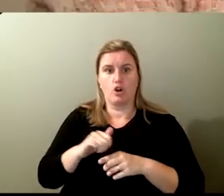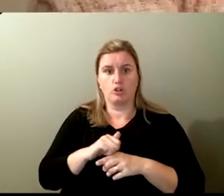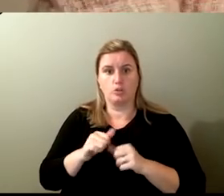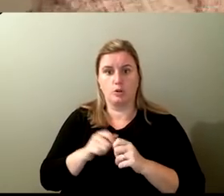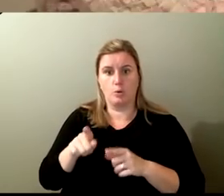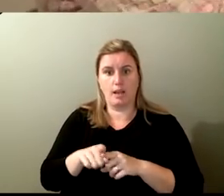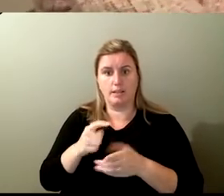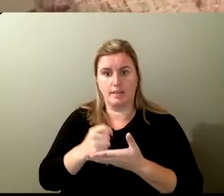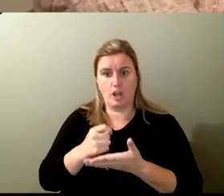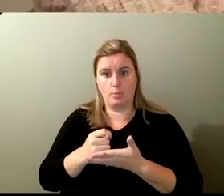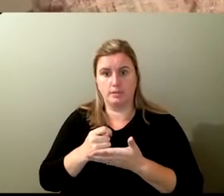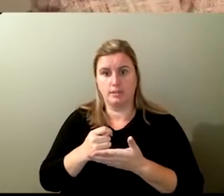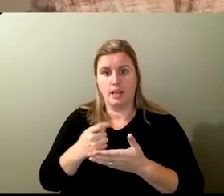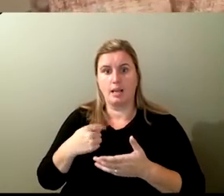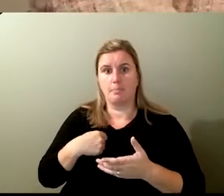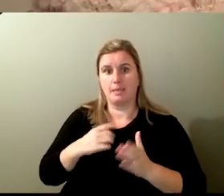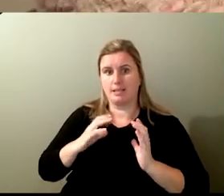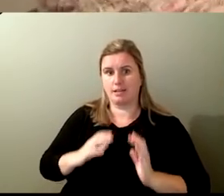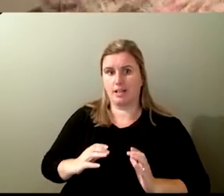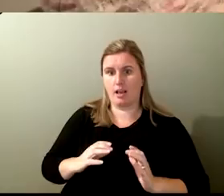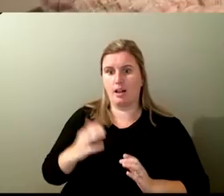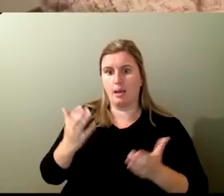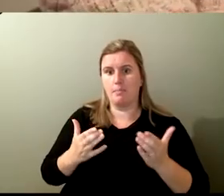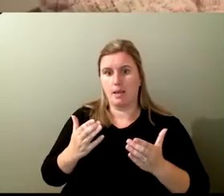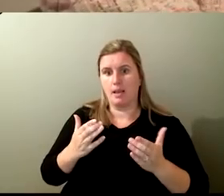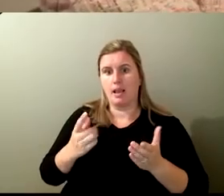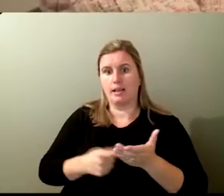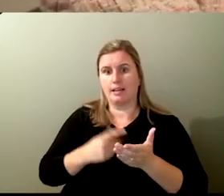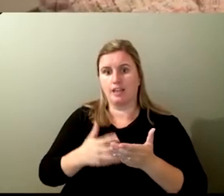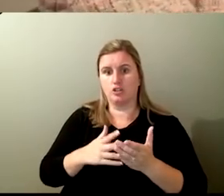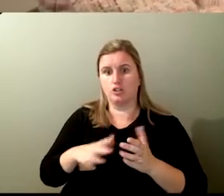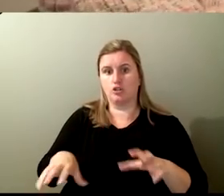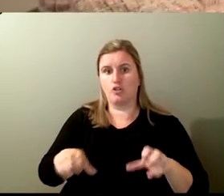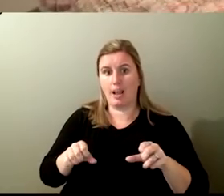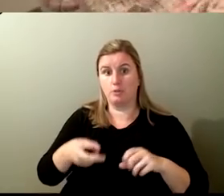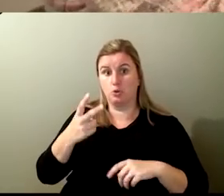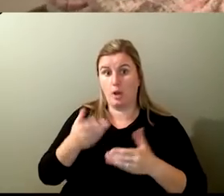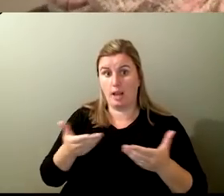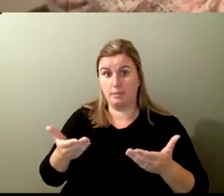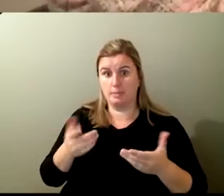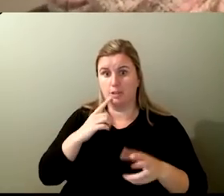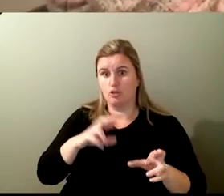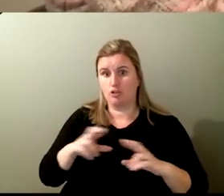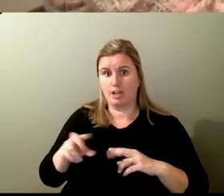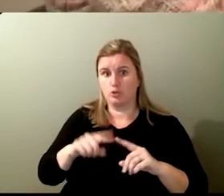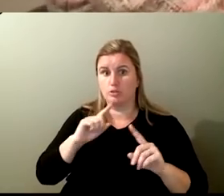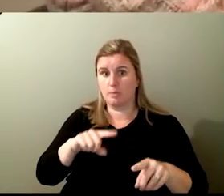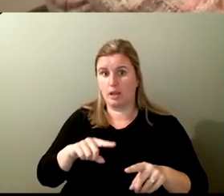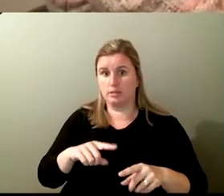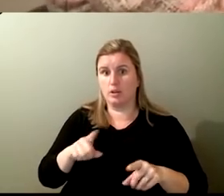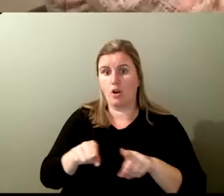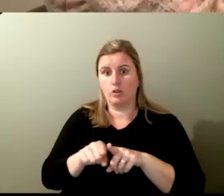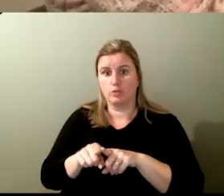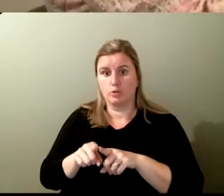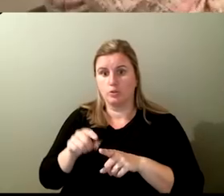therapist and me as the client. I may occasionally grab 2 items, so be ready to respond. Also,